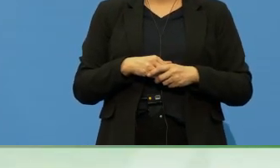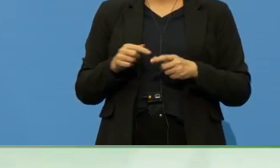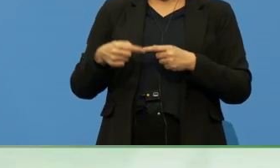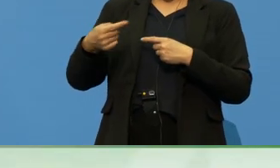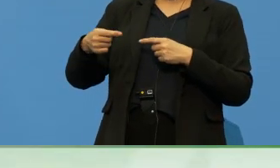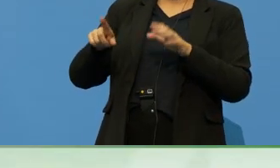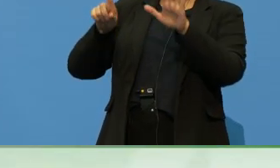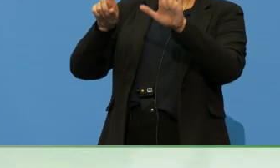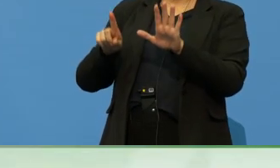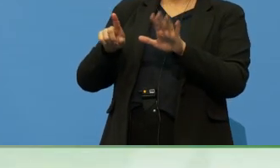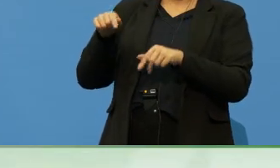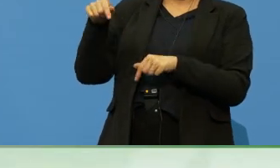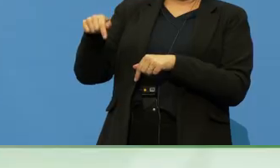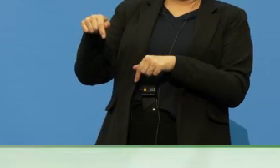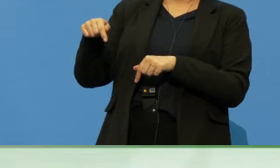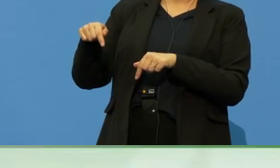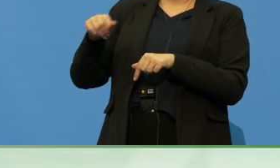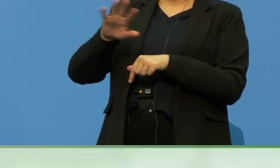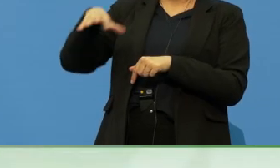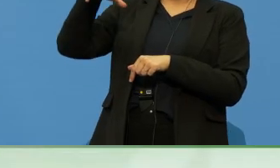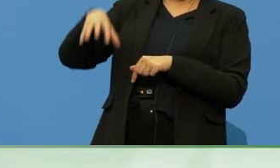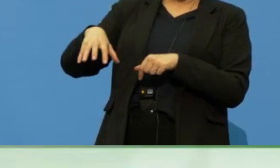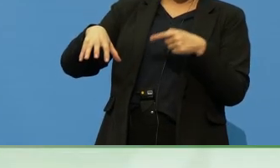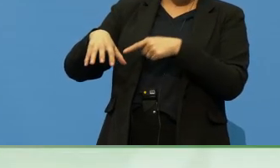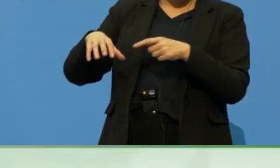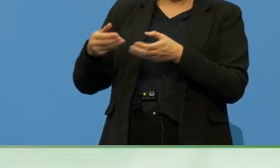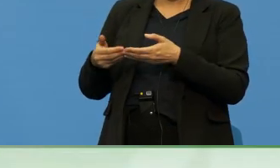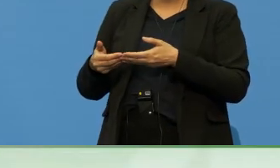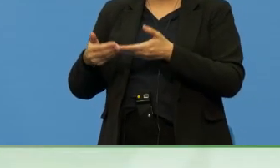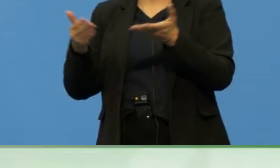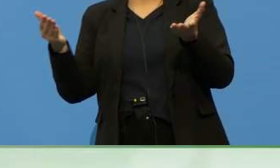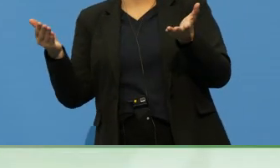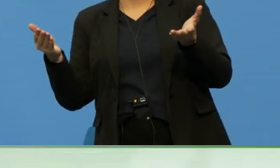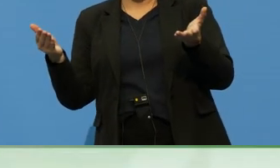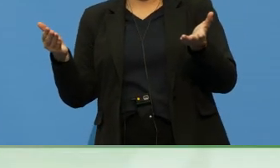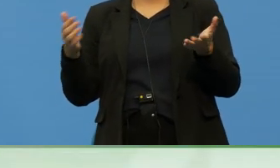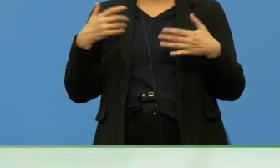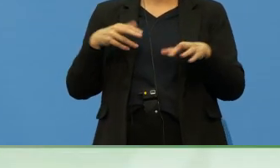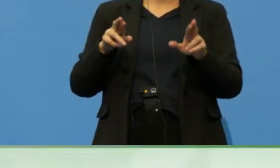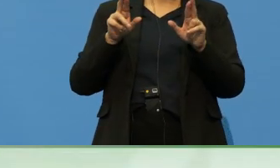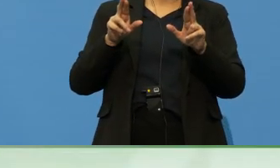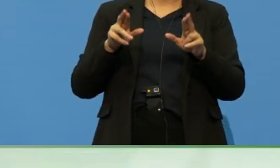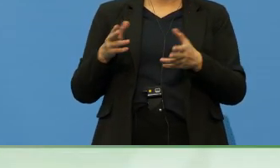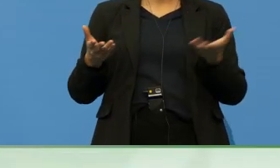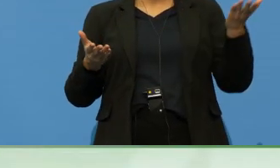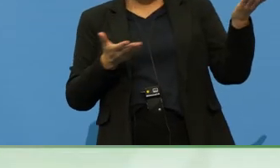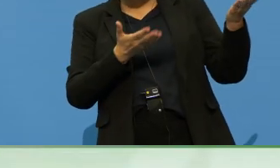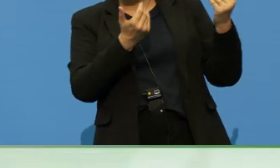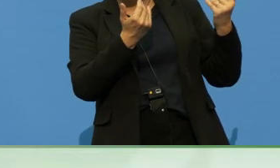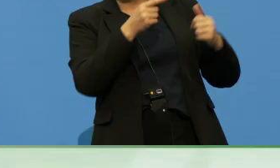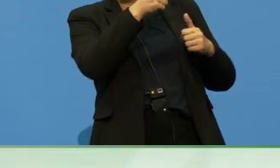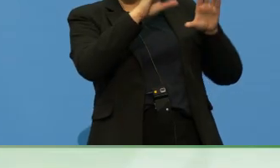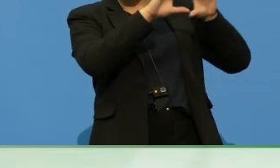to be solution-oriented. We are proposing some concrete solution to those companies and institutions to be compliant, you